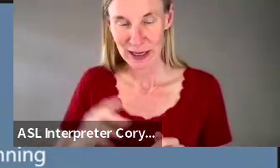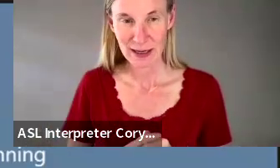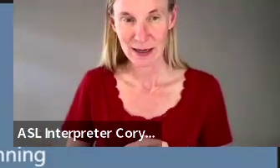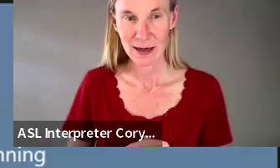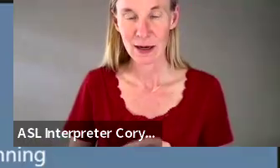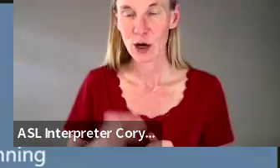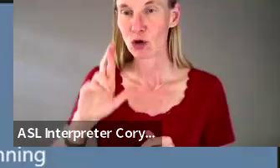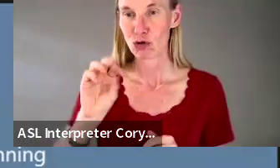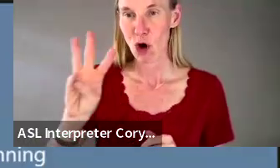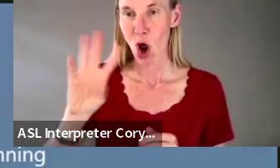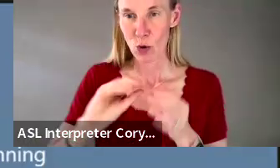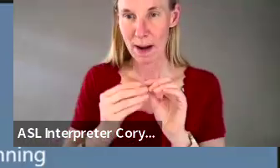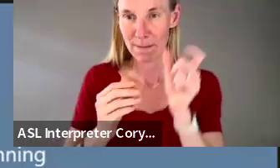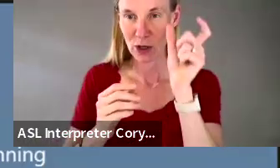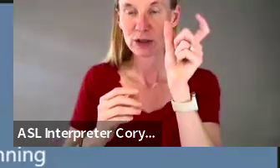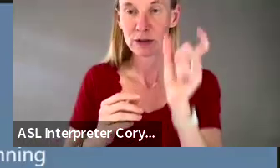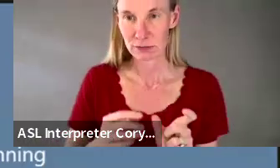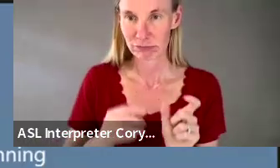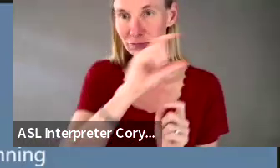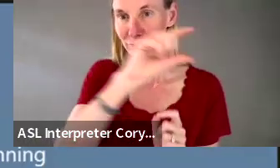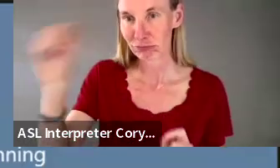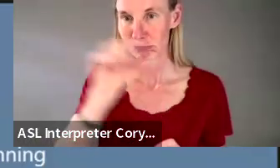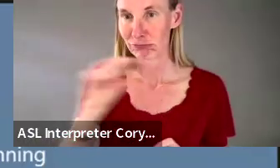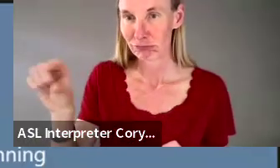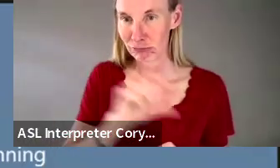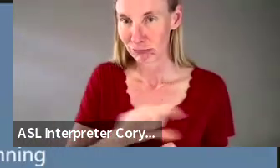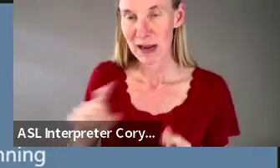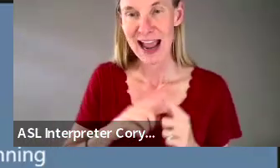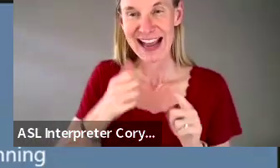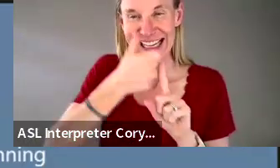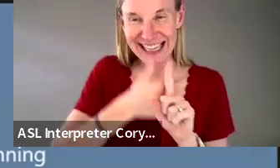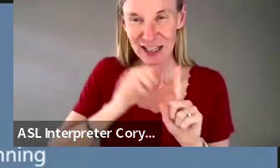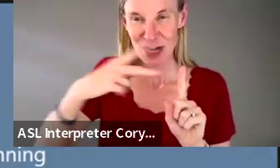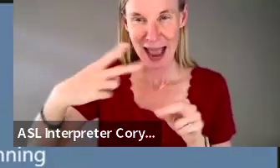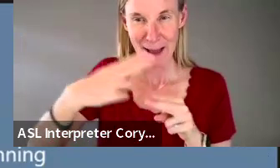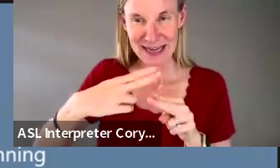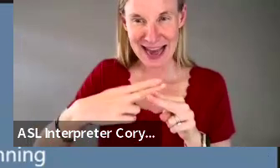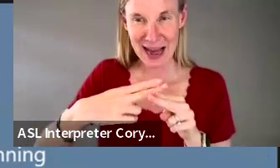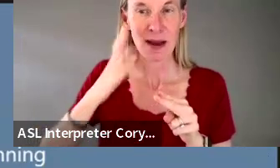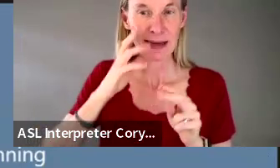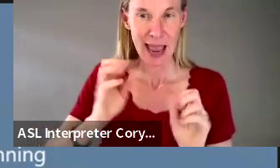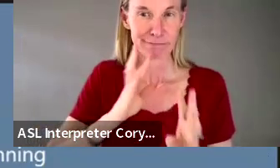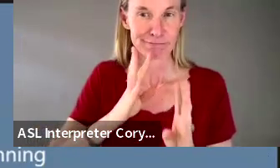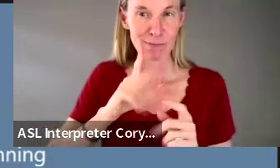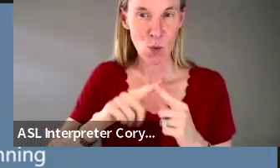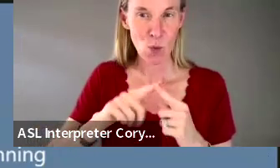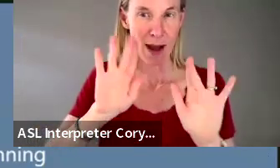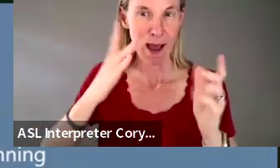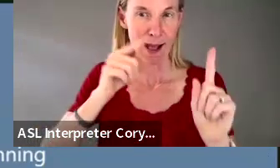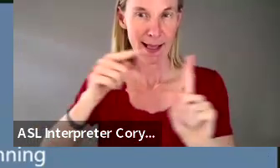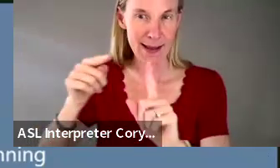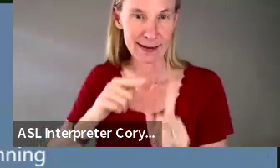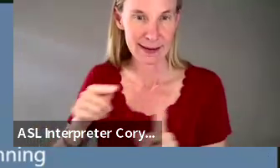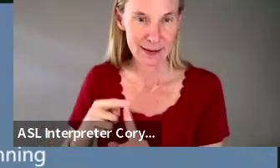will be read when highlighted, and the individual apps' names will be read when highlighted. Please note,